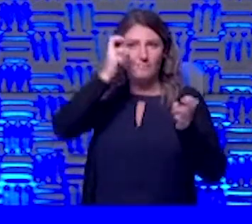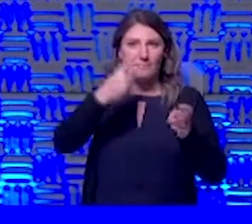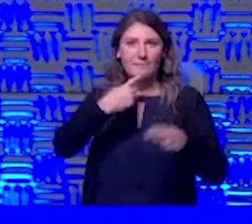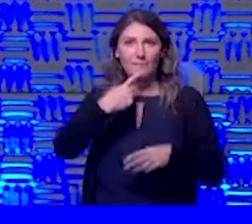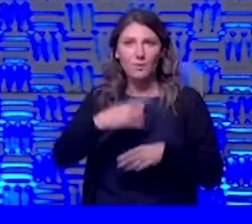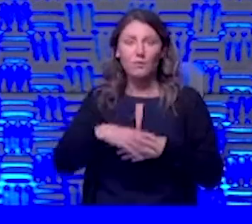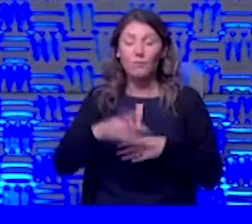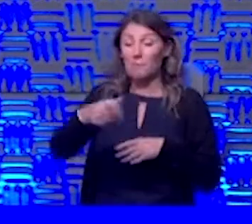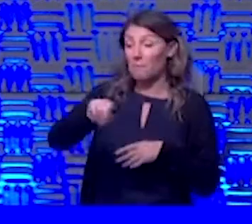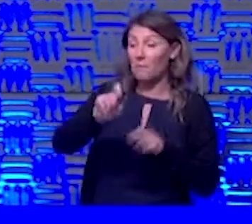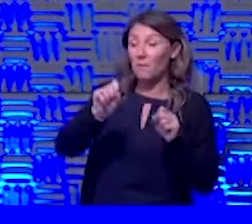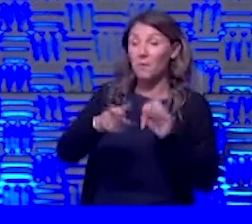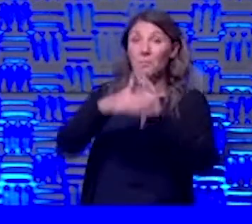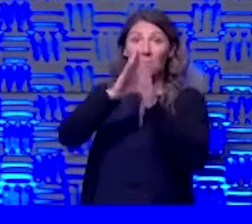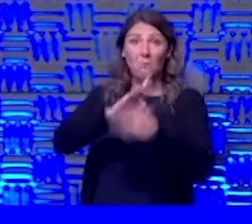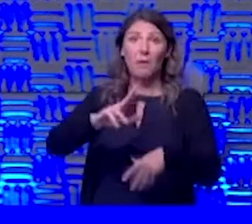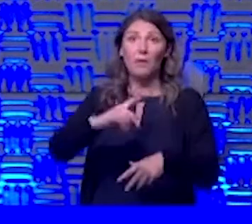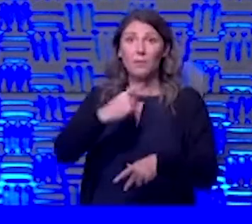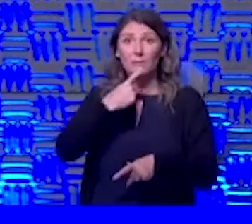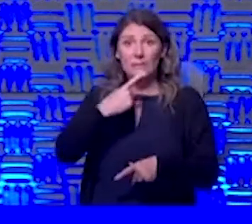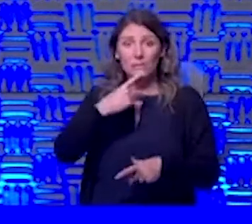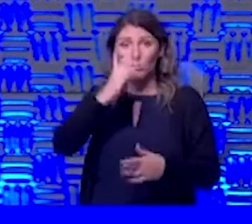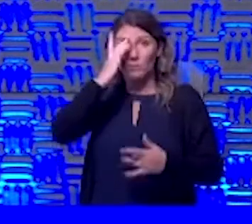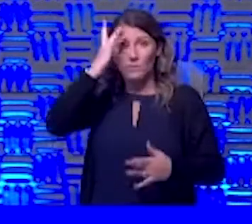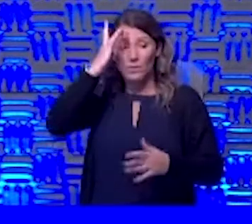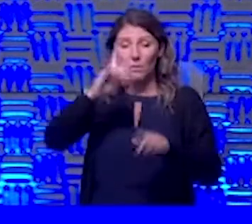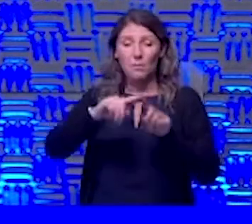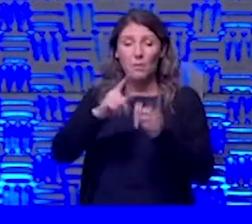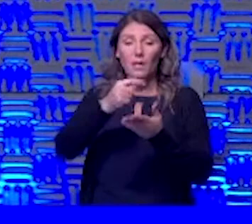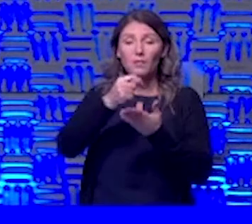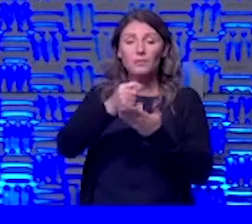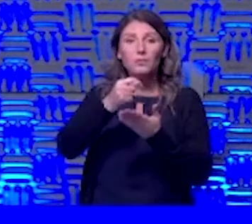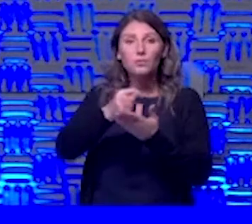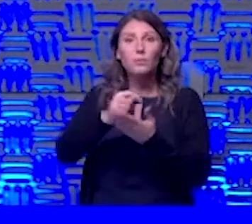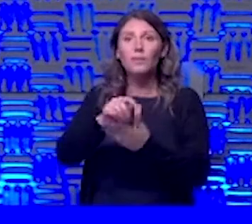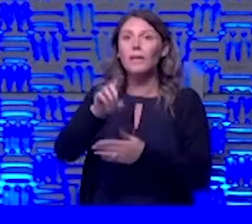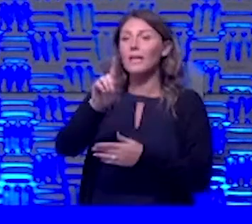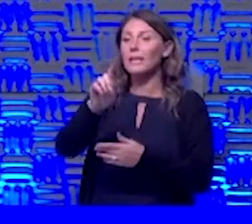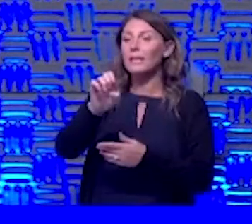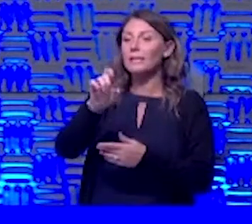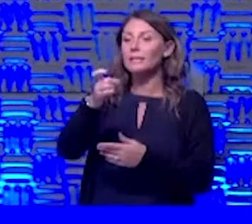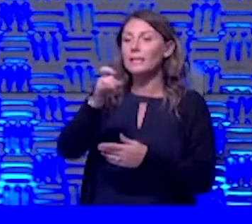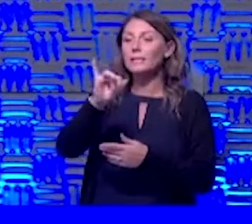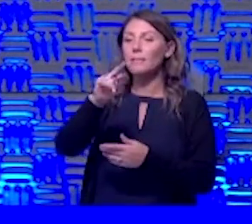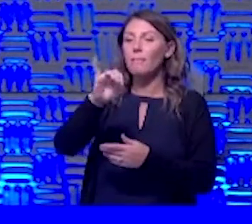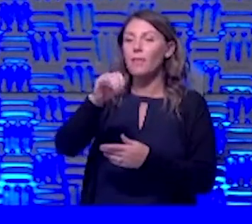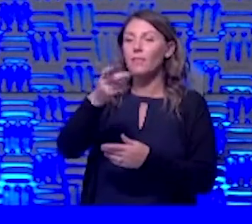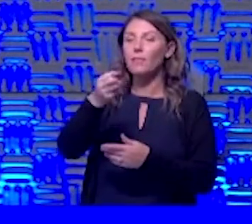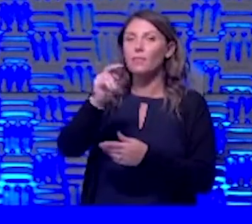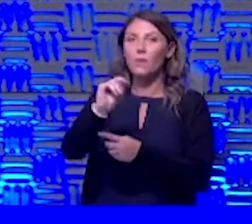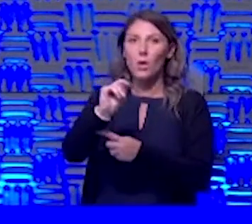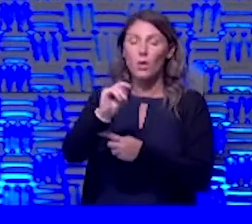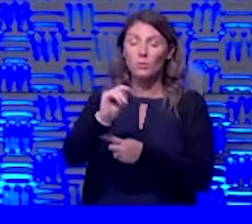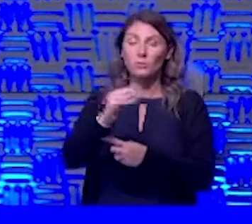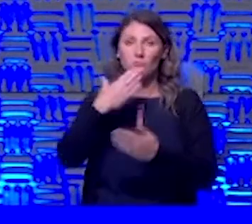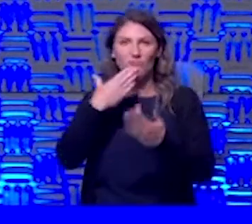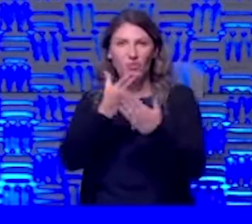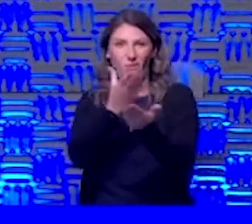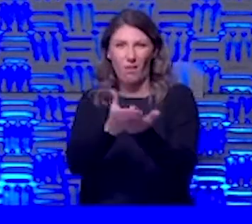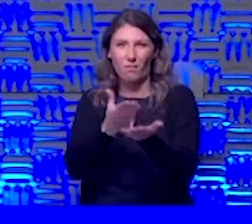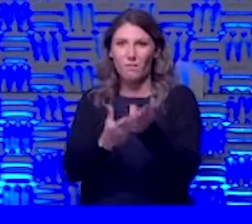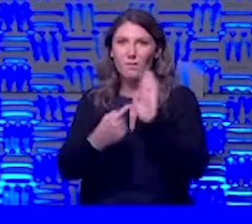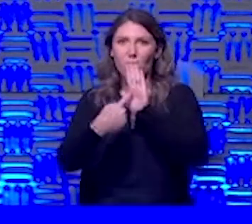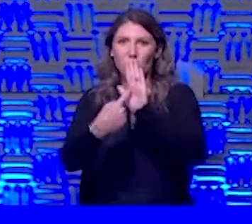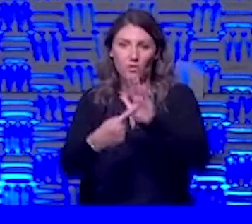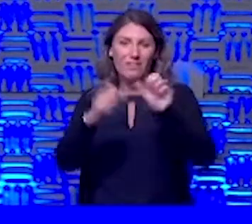get very severely ill. However, for treatment, certainly dexamethasone has shown, there's a good body of evidence, shown